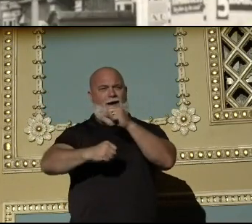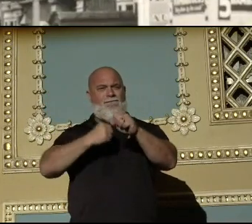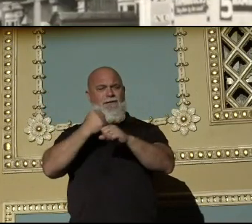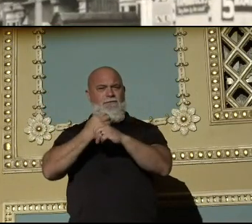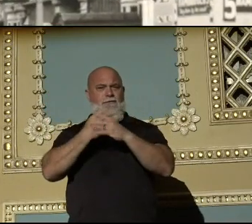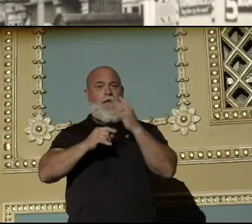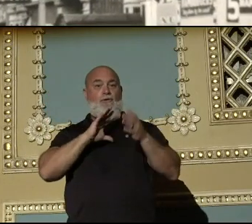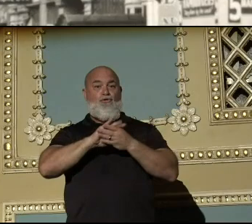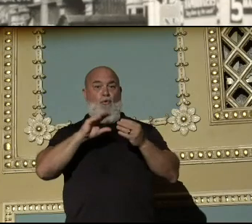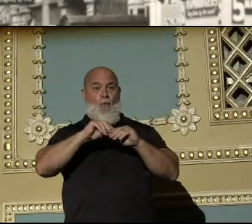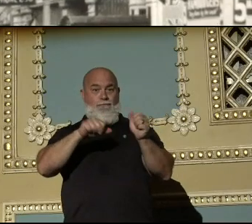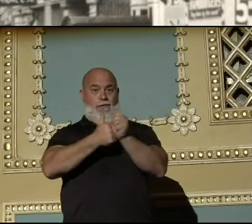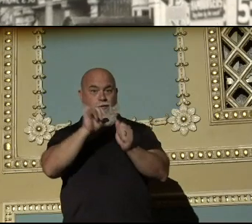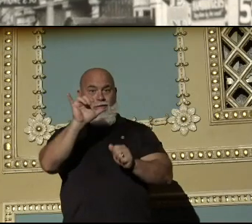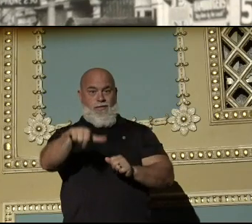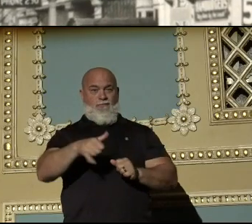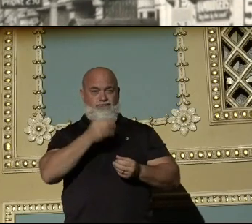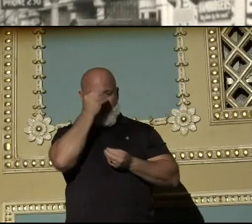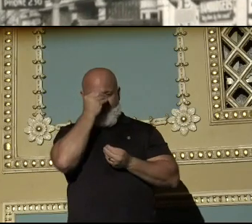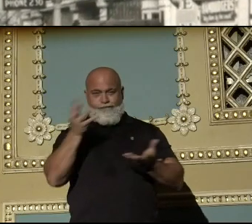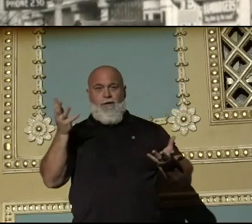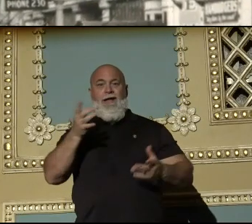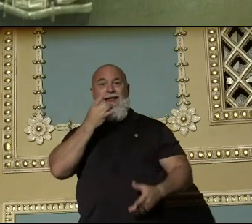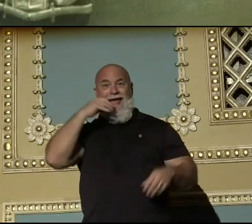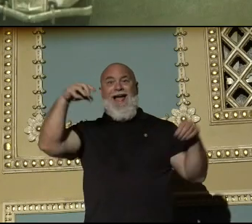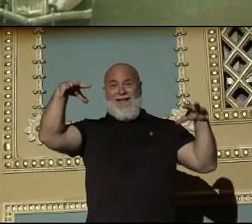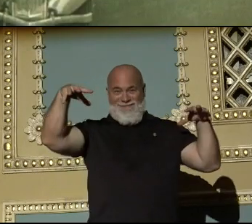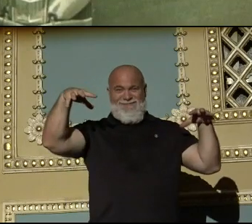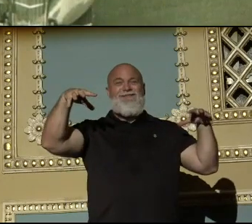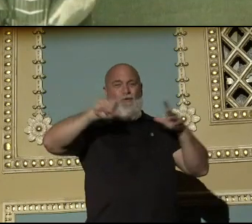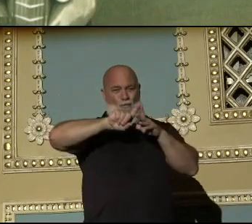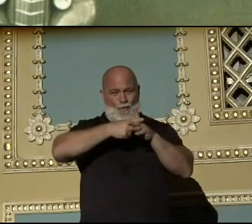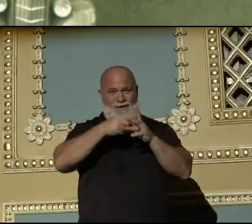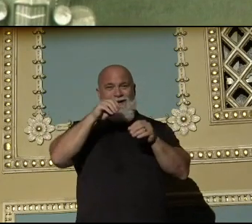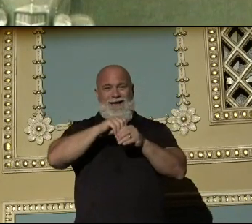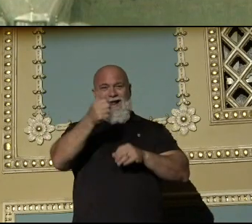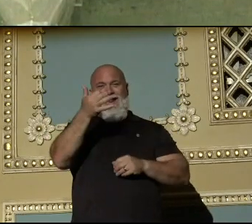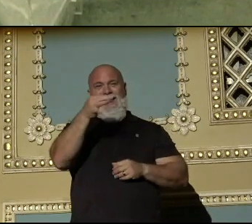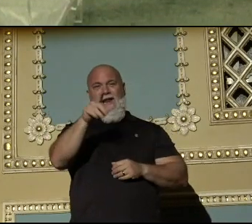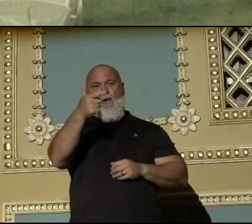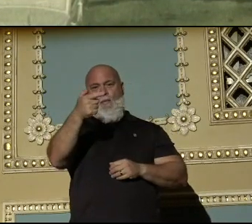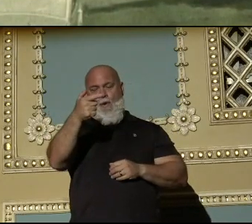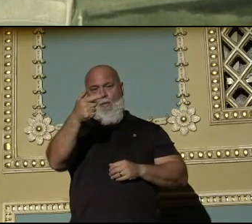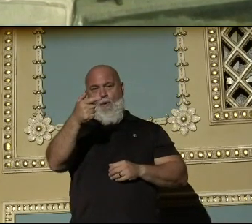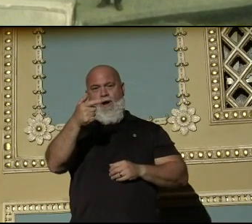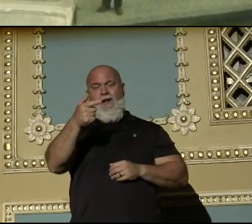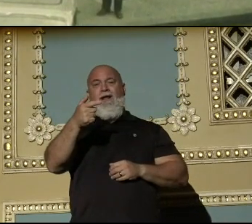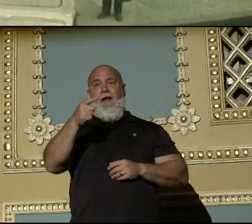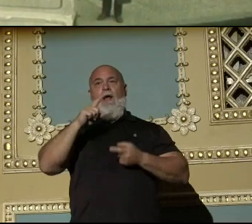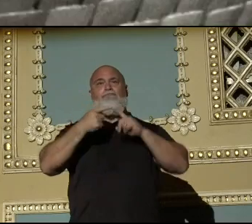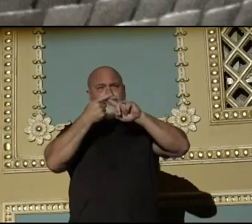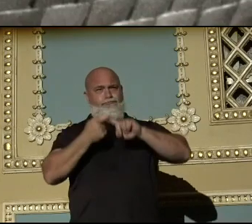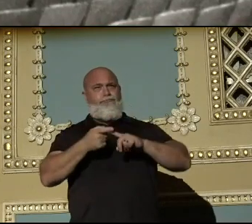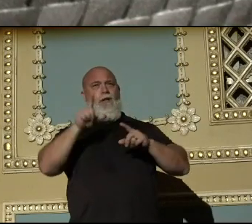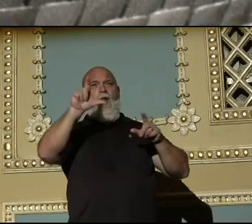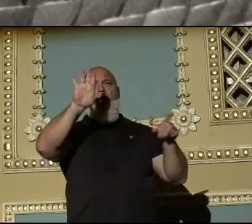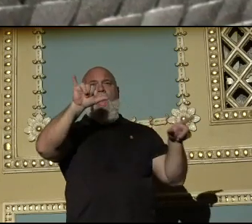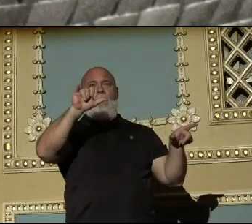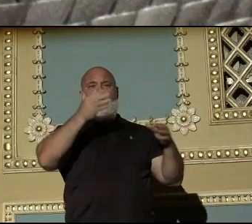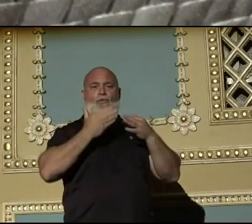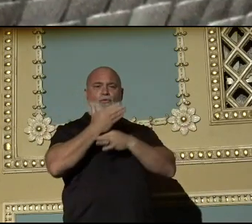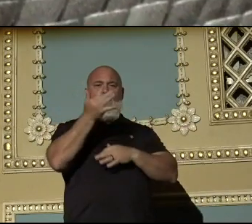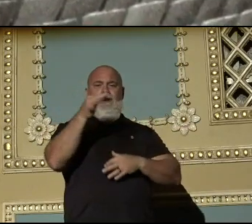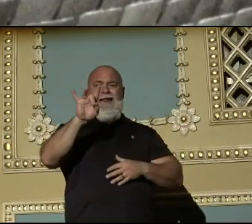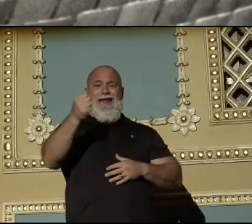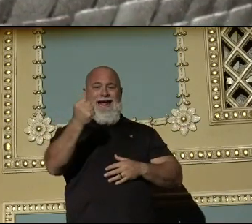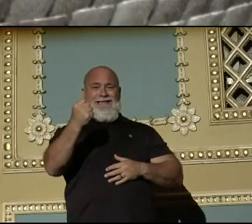story. The lights were originally installed in 1921 and did hang in the lobby through the 1980s. At that time,